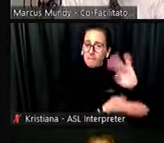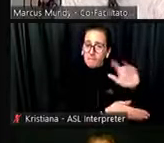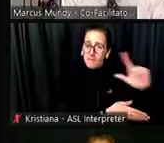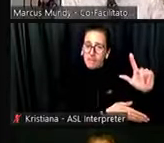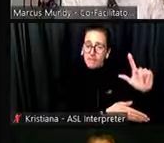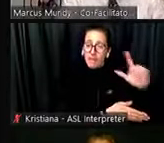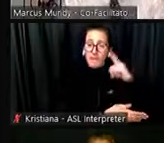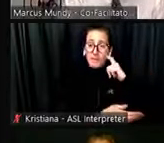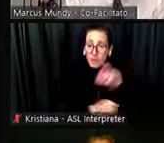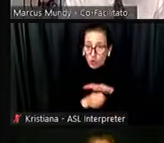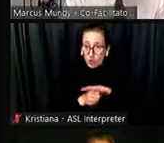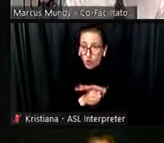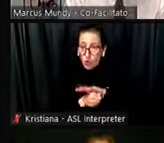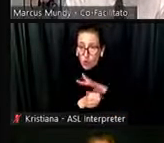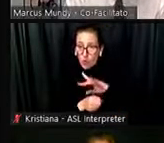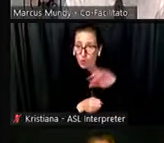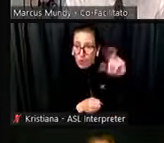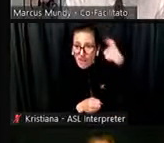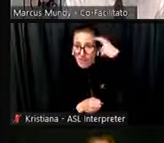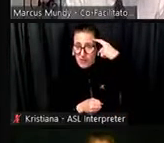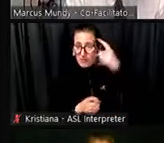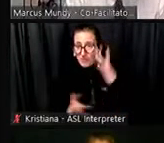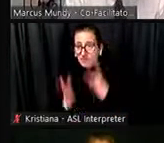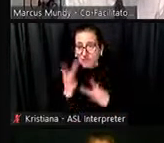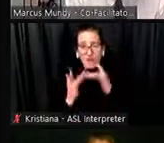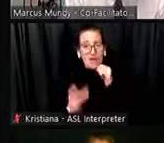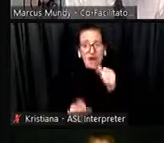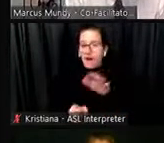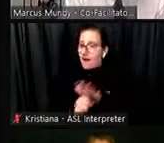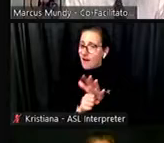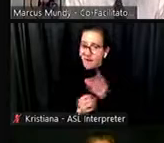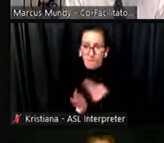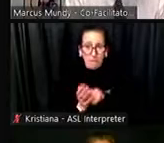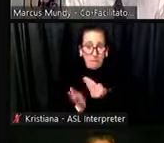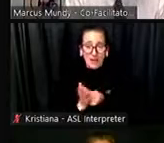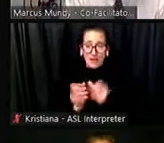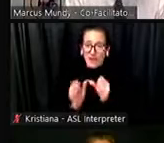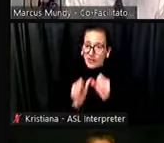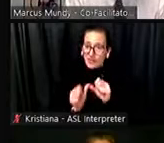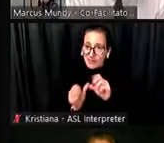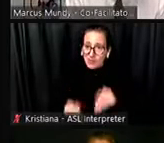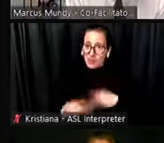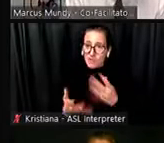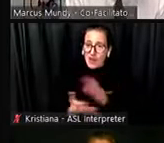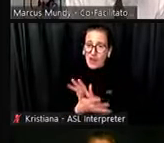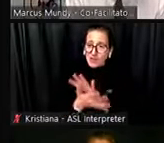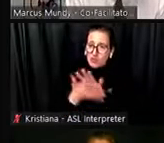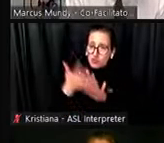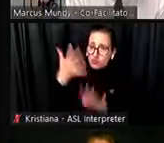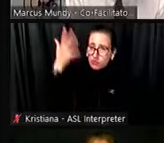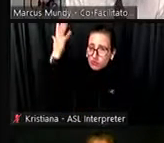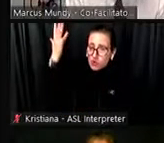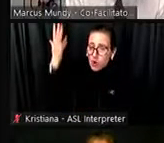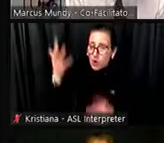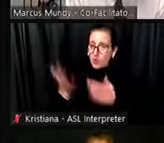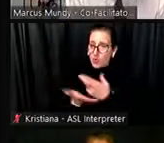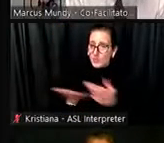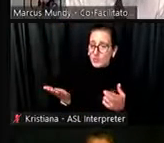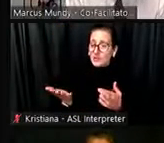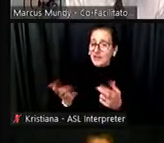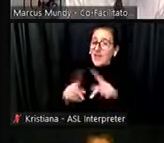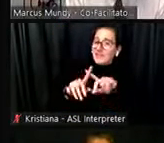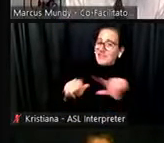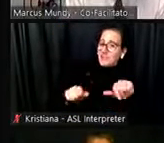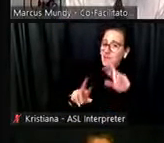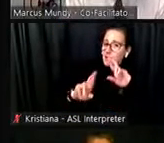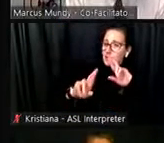enough resources to keep all of these services going, as well as respond to your needs in this